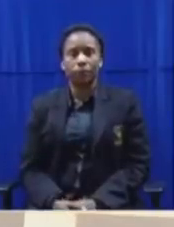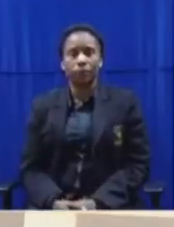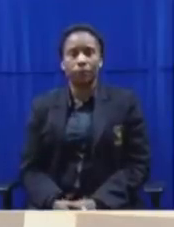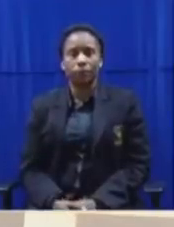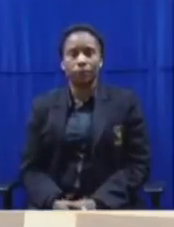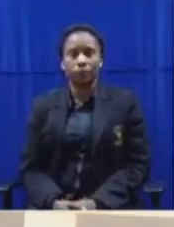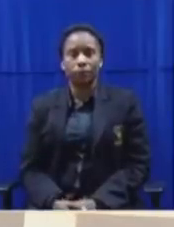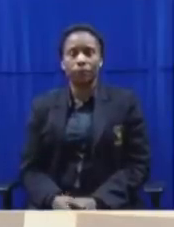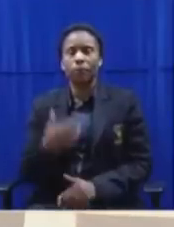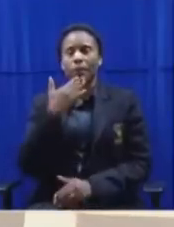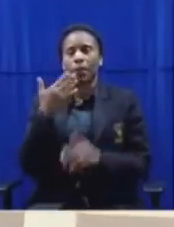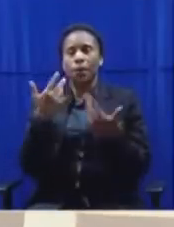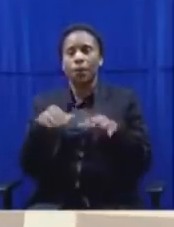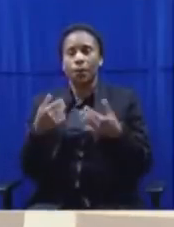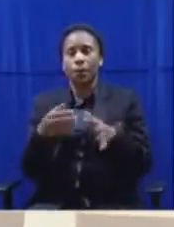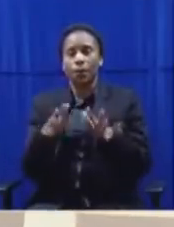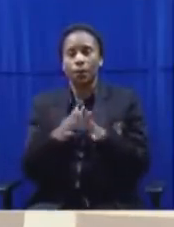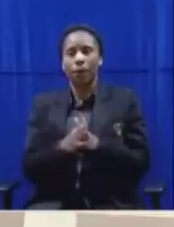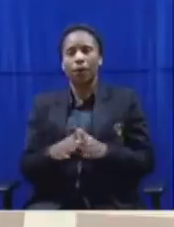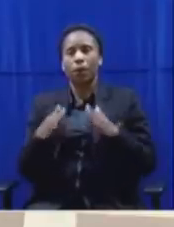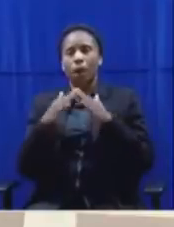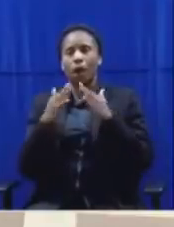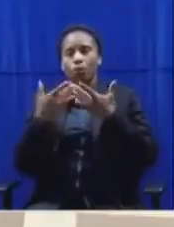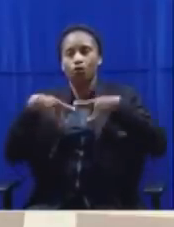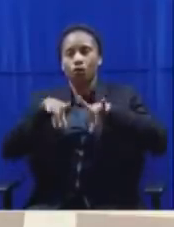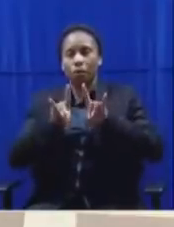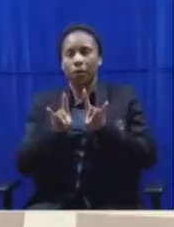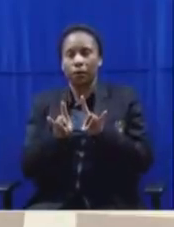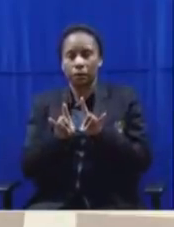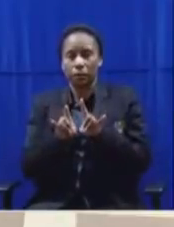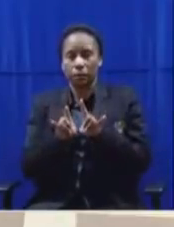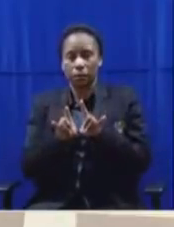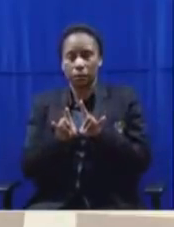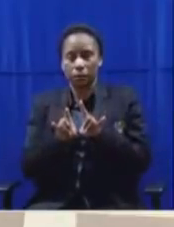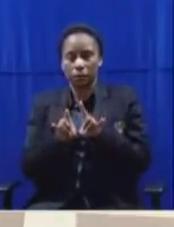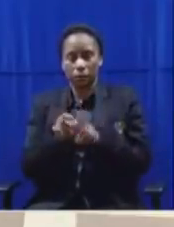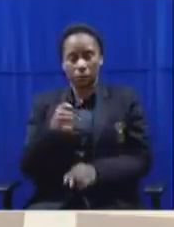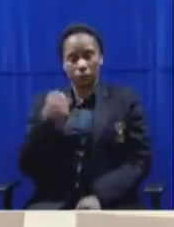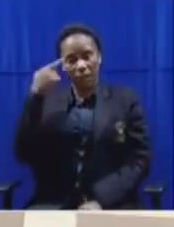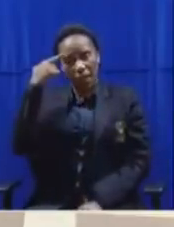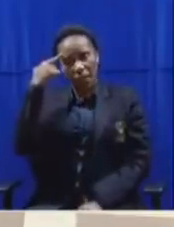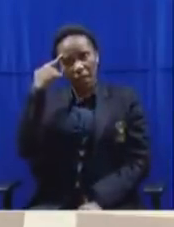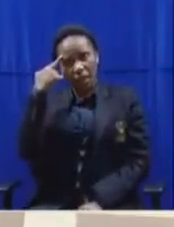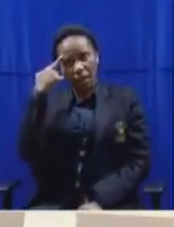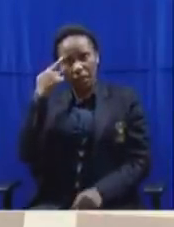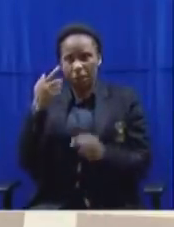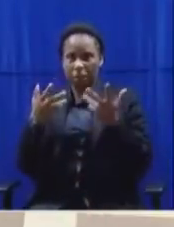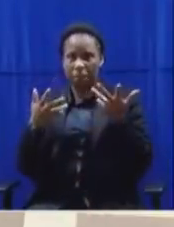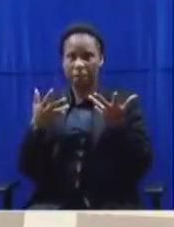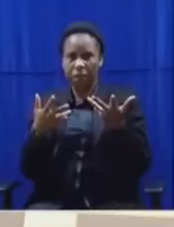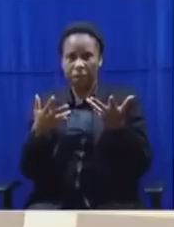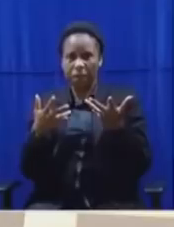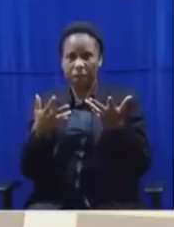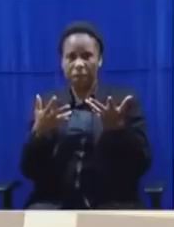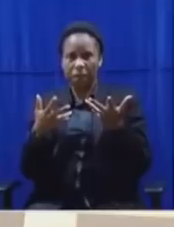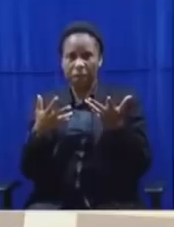No, thank you very much, House Chairperson. I think we should perhaps take a nuanced approach